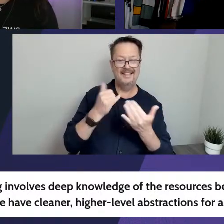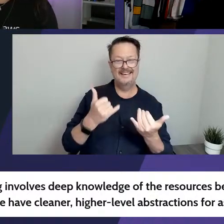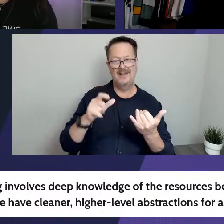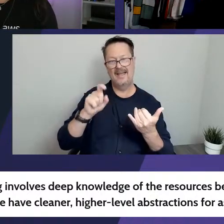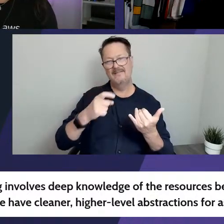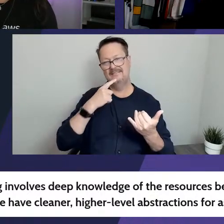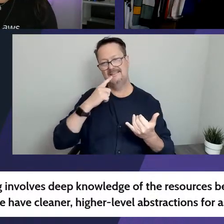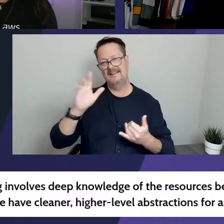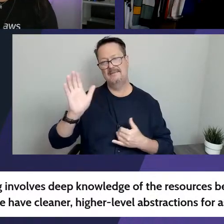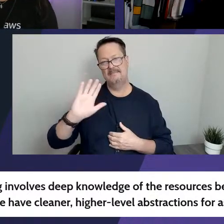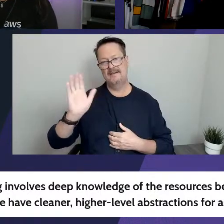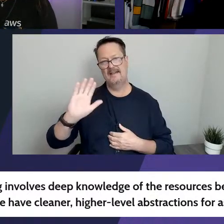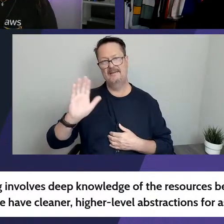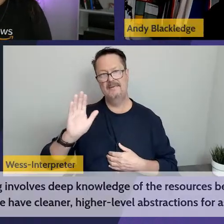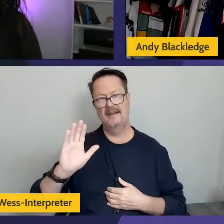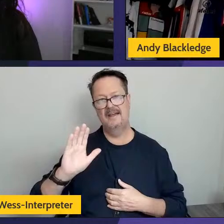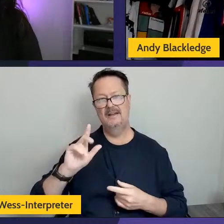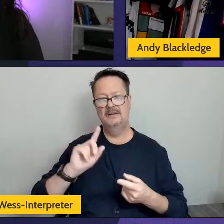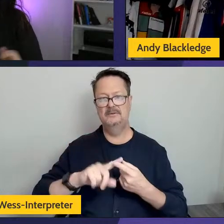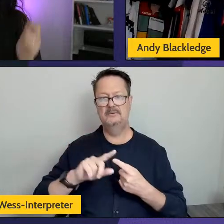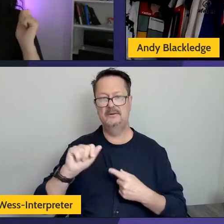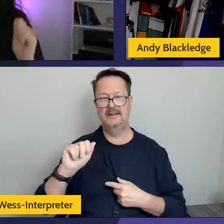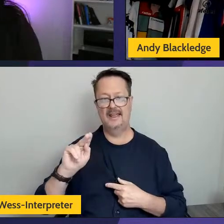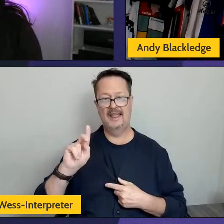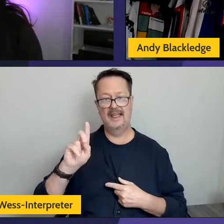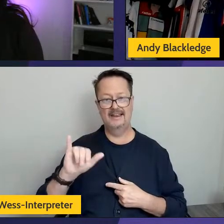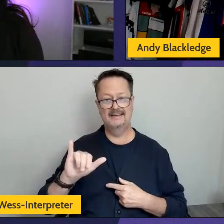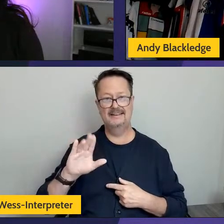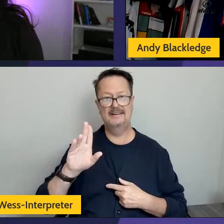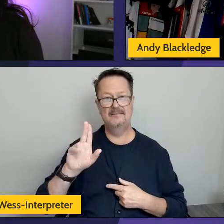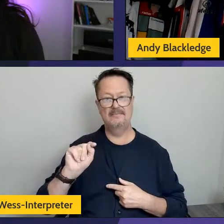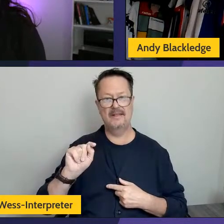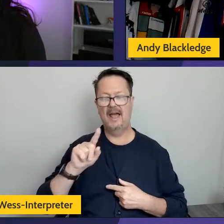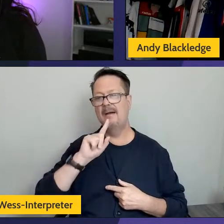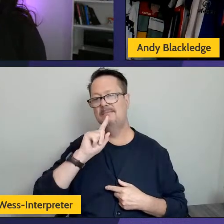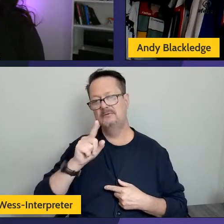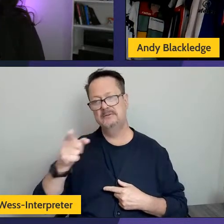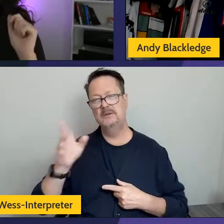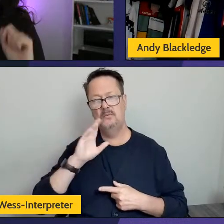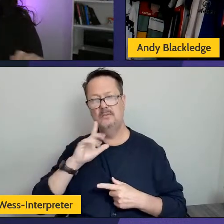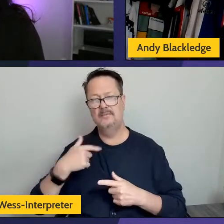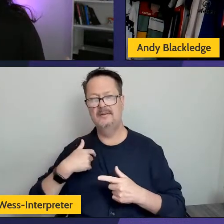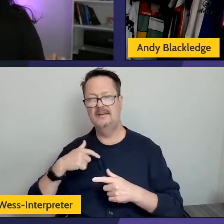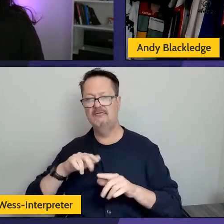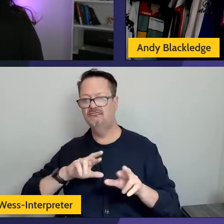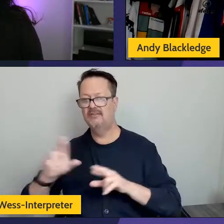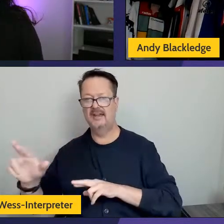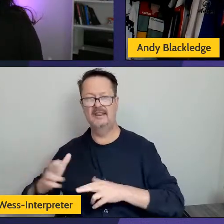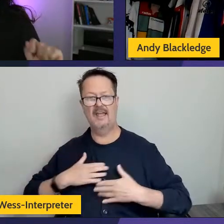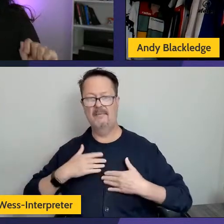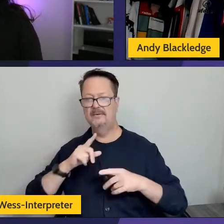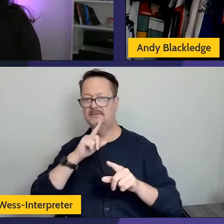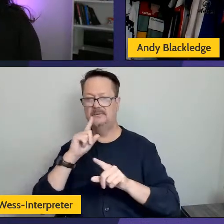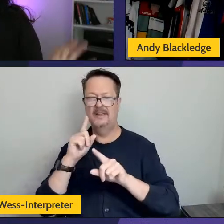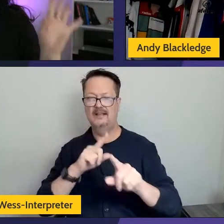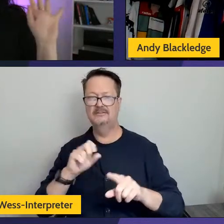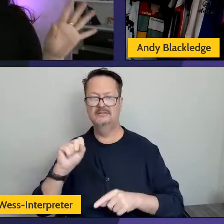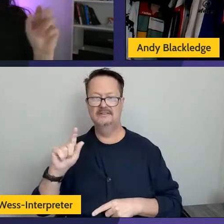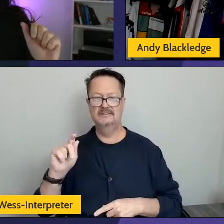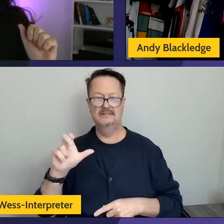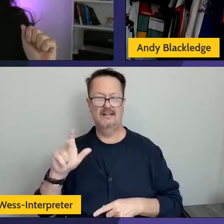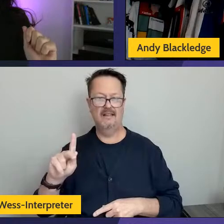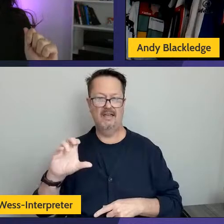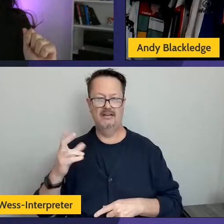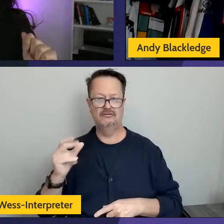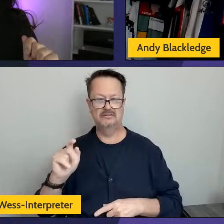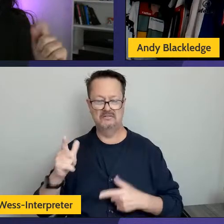say bye-bye to Andy, but I'm pretty sure he will be in the Slack channel, happy to answer more questions. So go